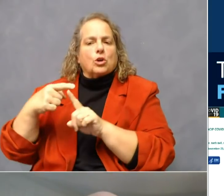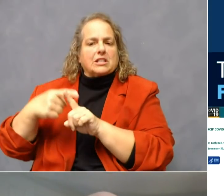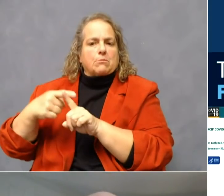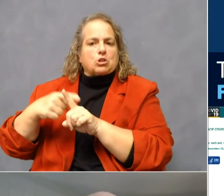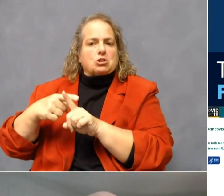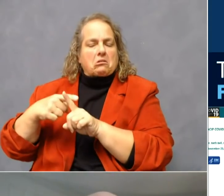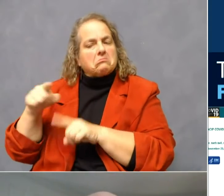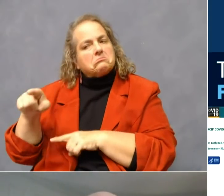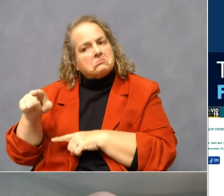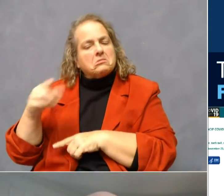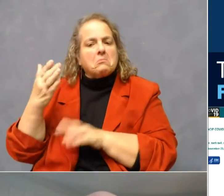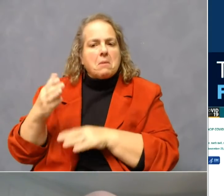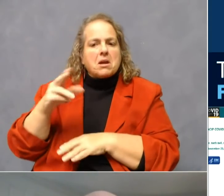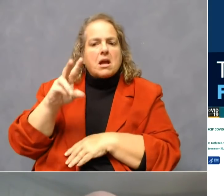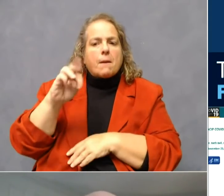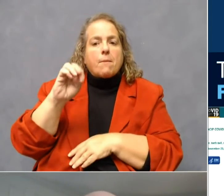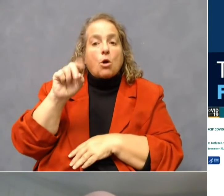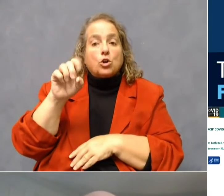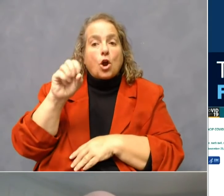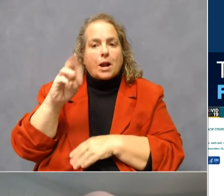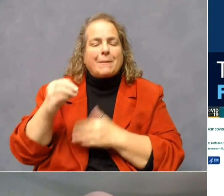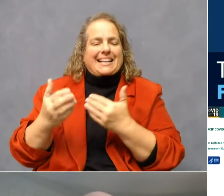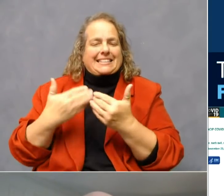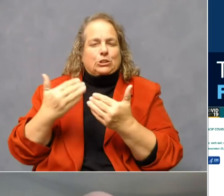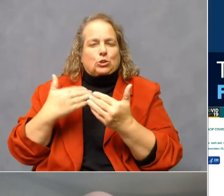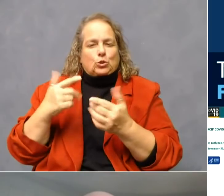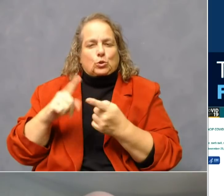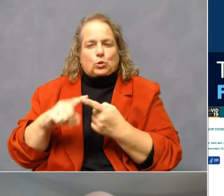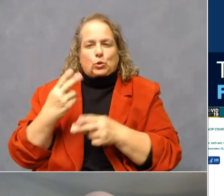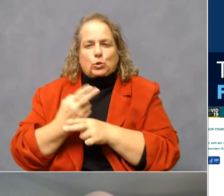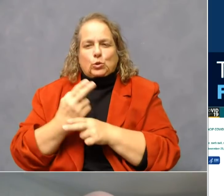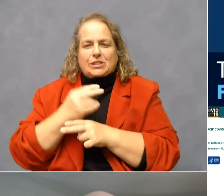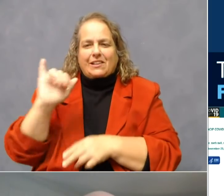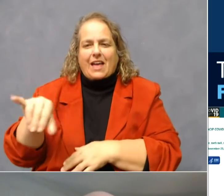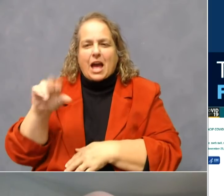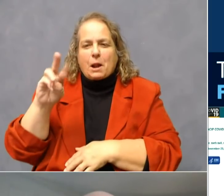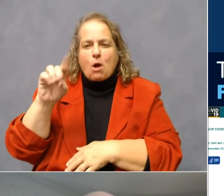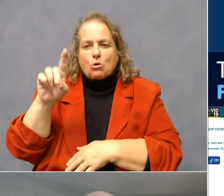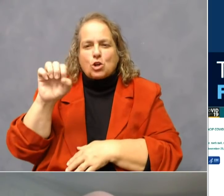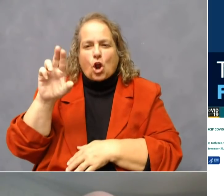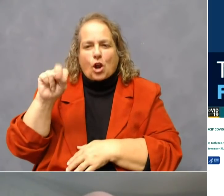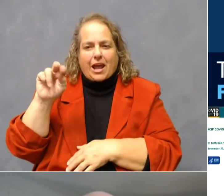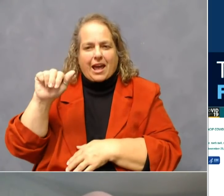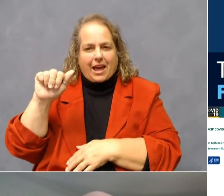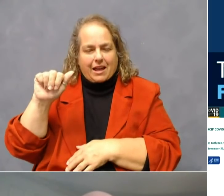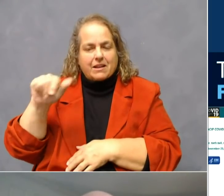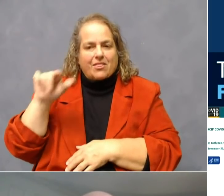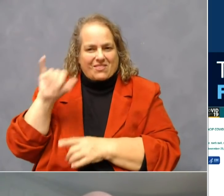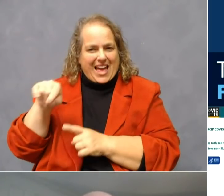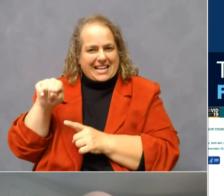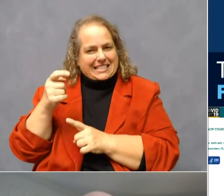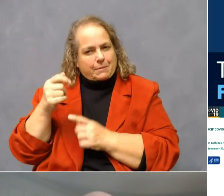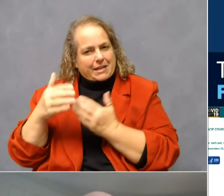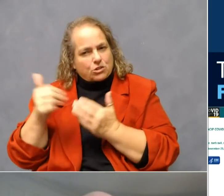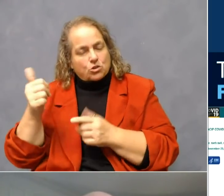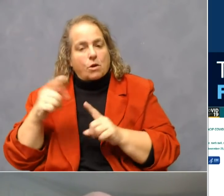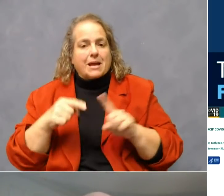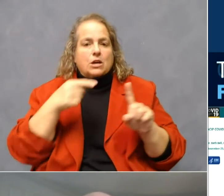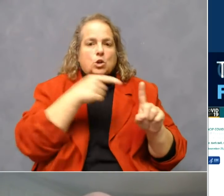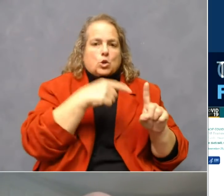are really promising vaccines, and we'll get over the hurdles of the logistical challenges. Next slide,